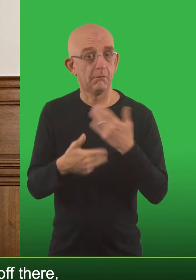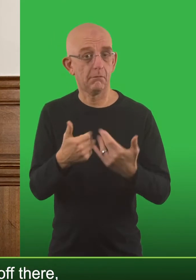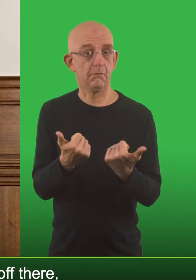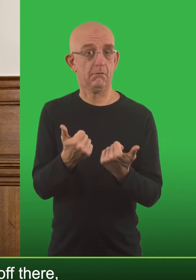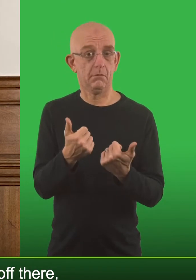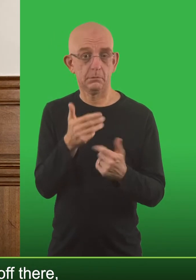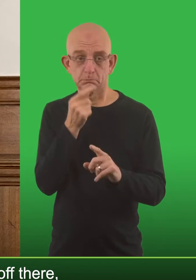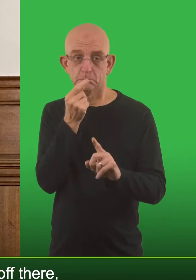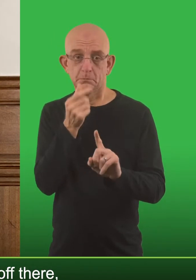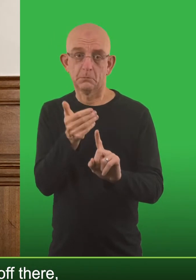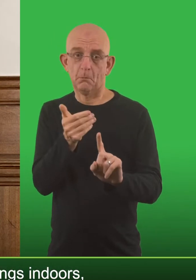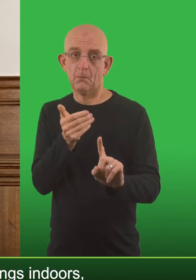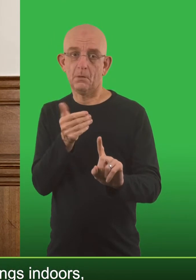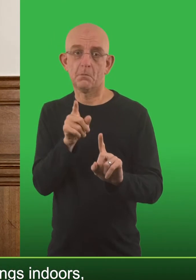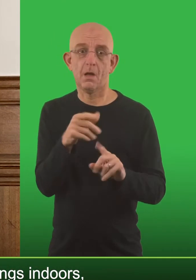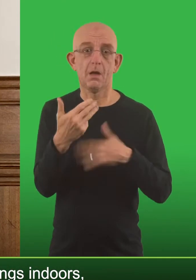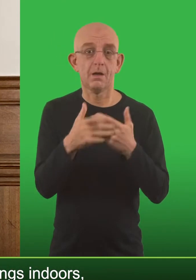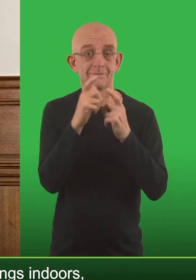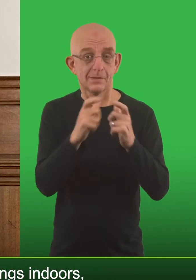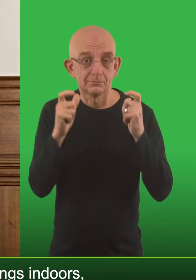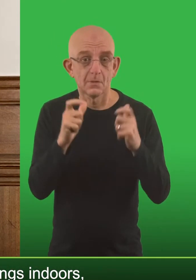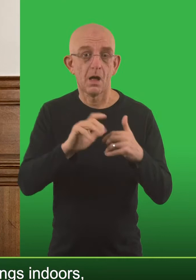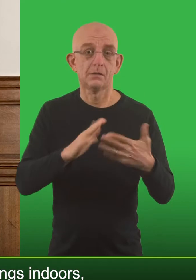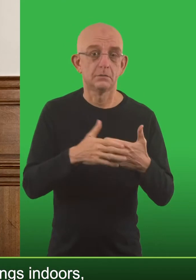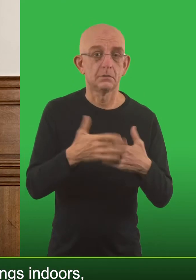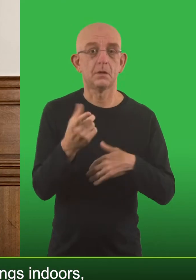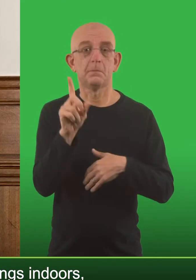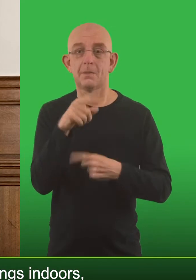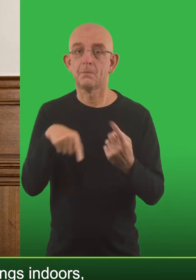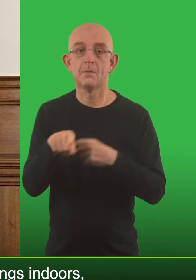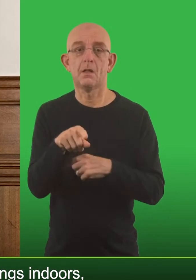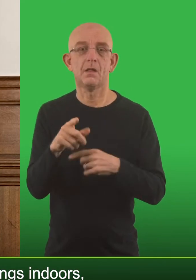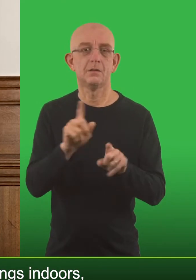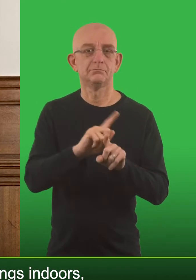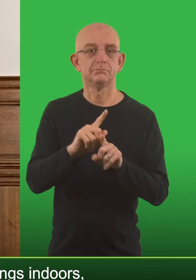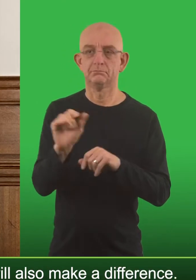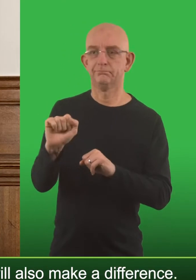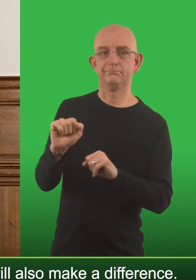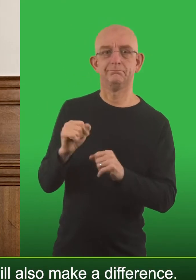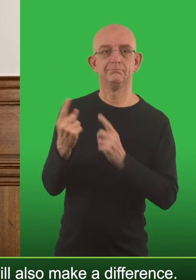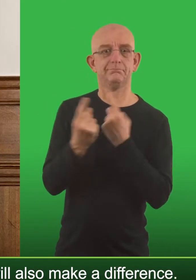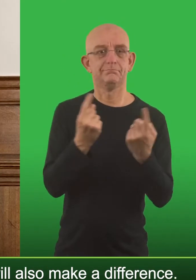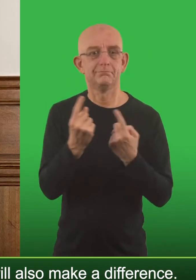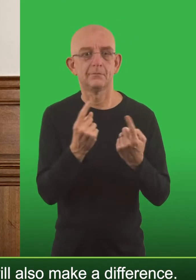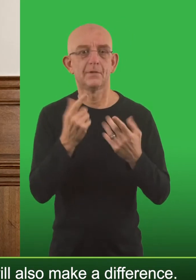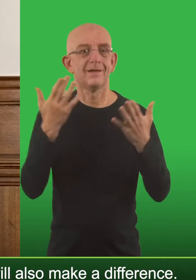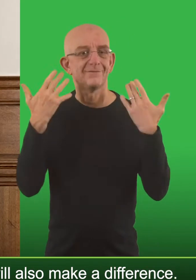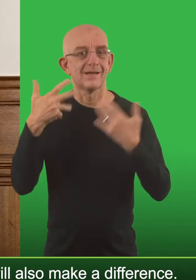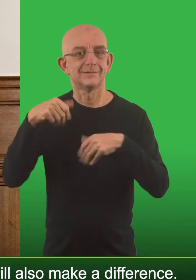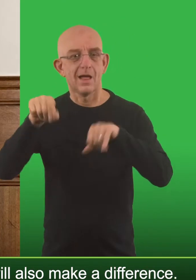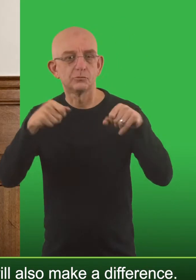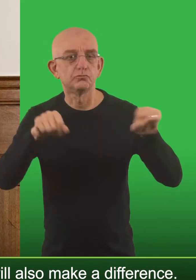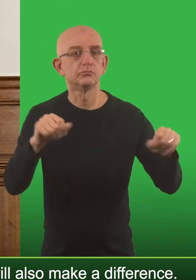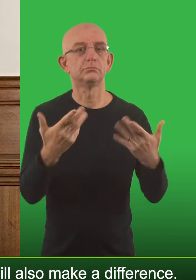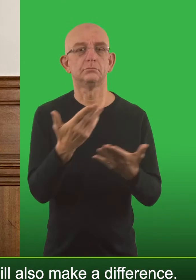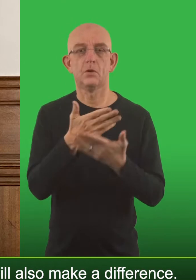there, so we're pushing quite hard on that one. And wearing face masks and things indoors, particularly with non-household members, and increasing ventilation where